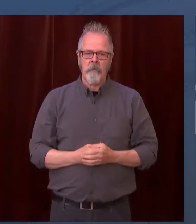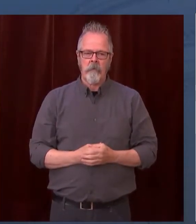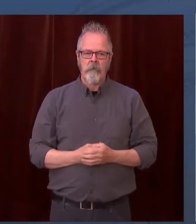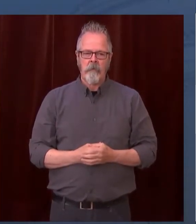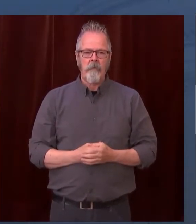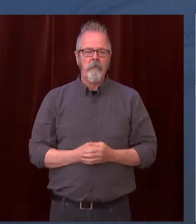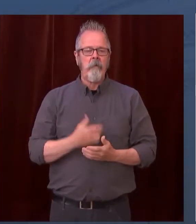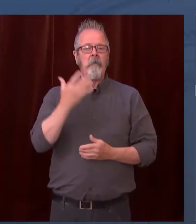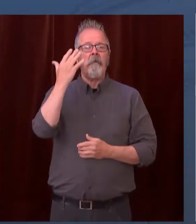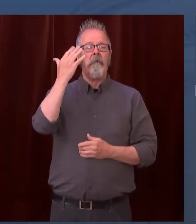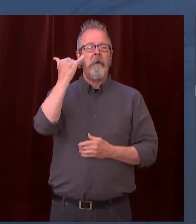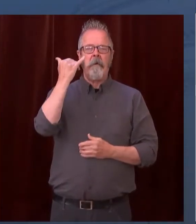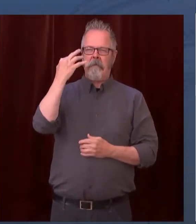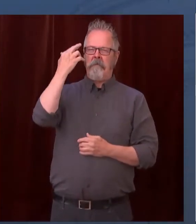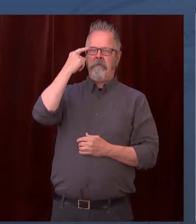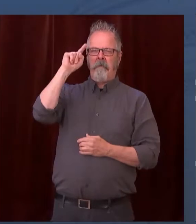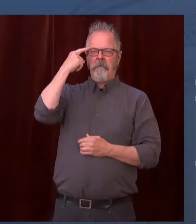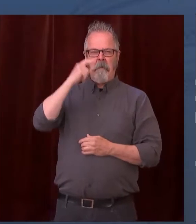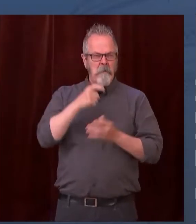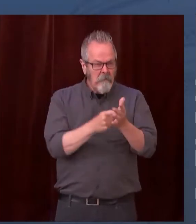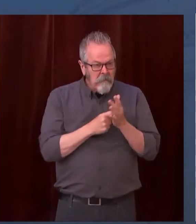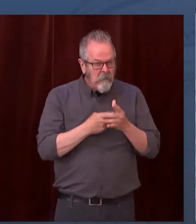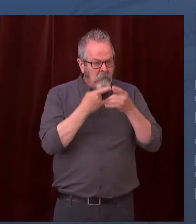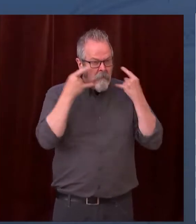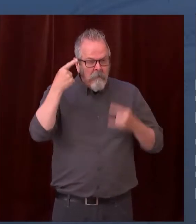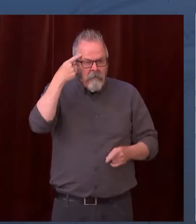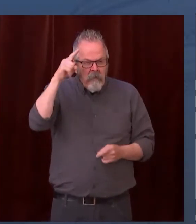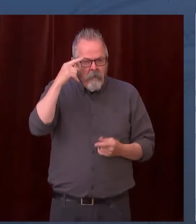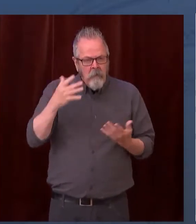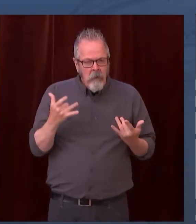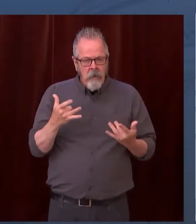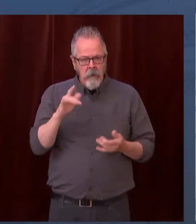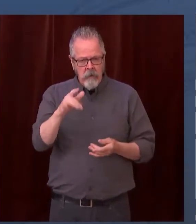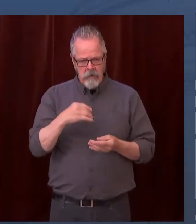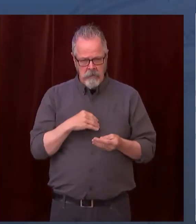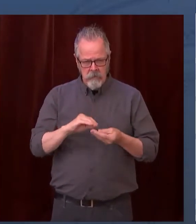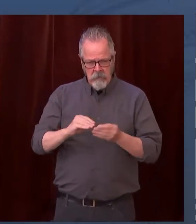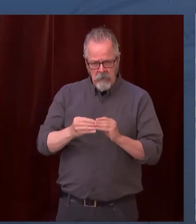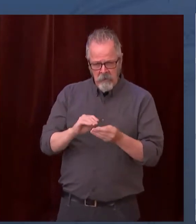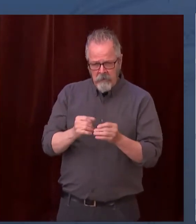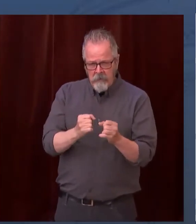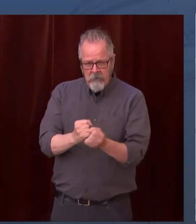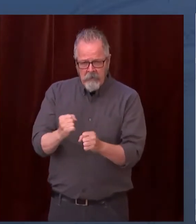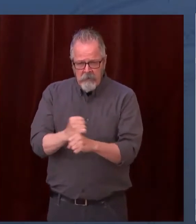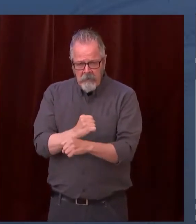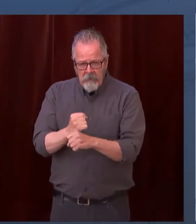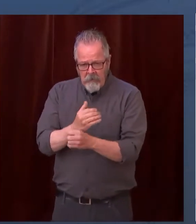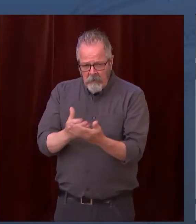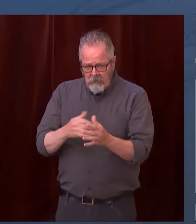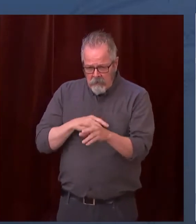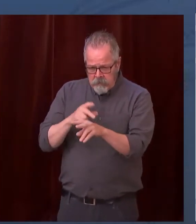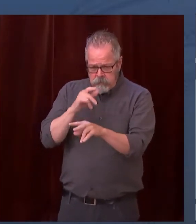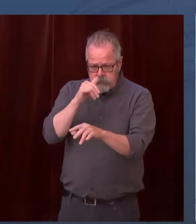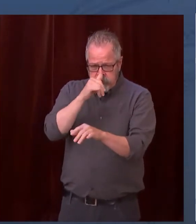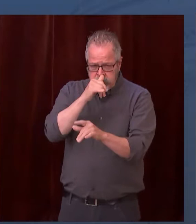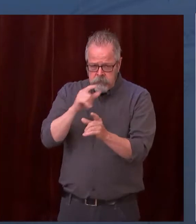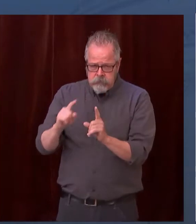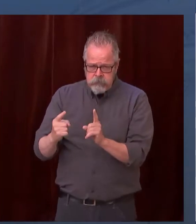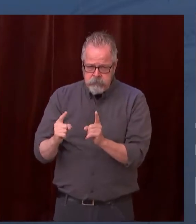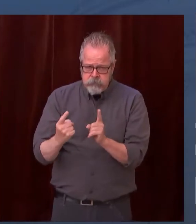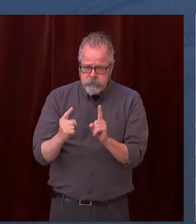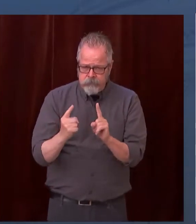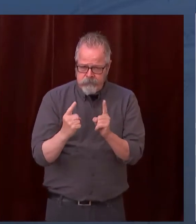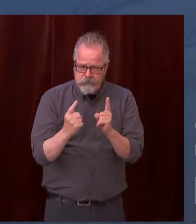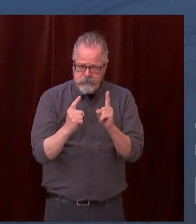of cases that we are experiencing across the state of Washington. And because we know that the better we can